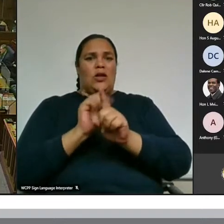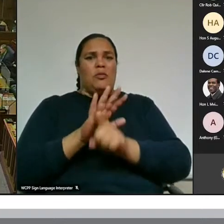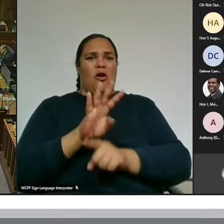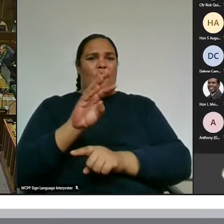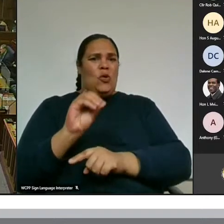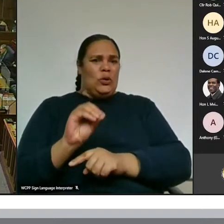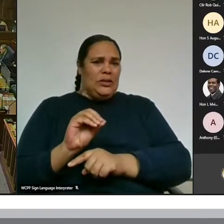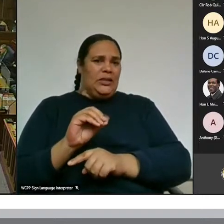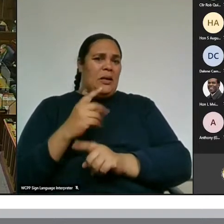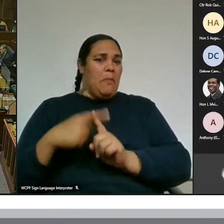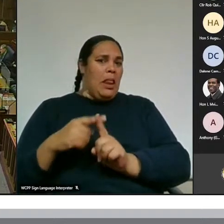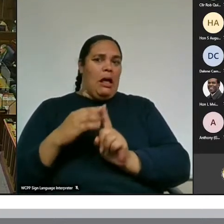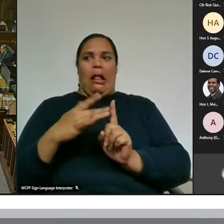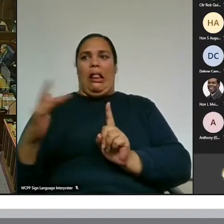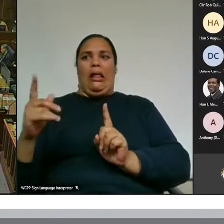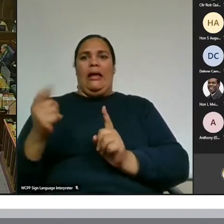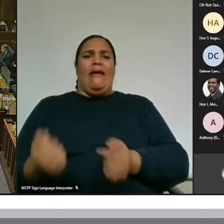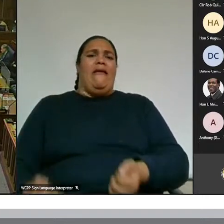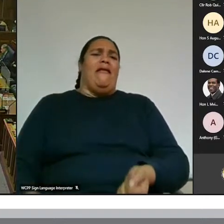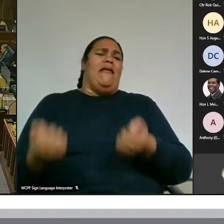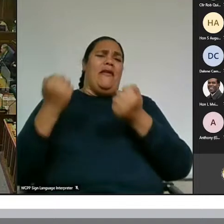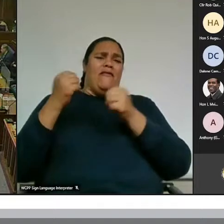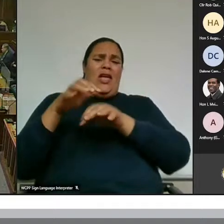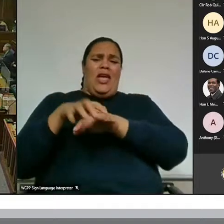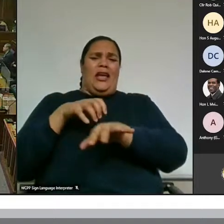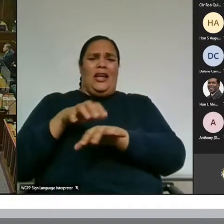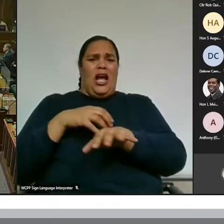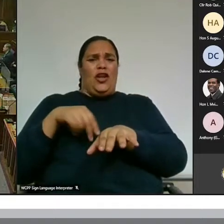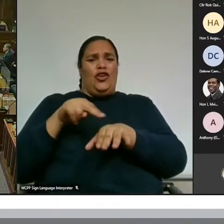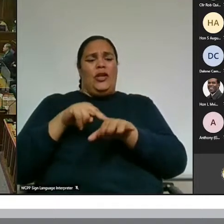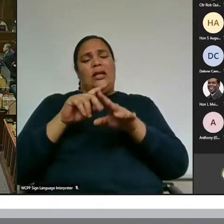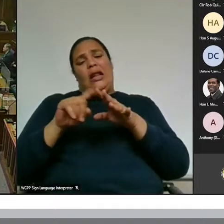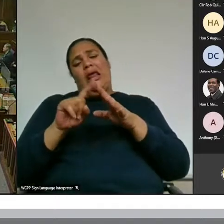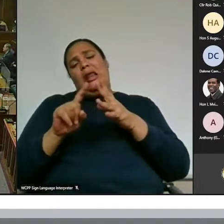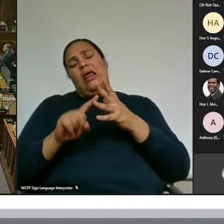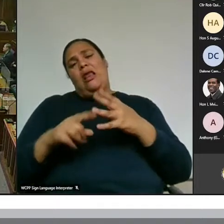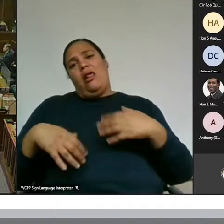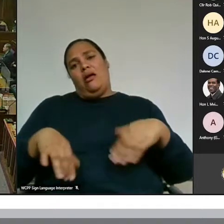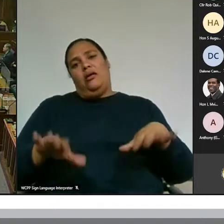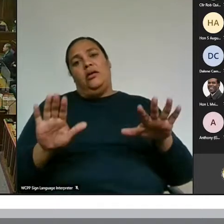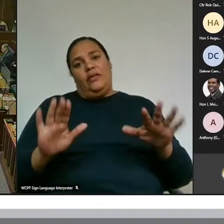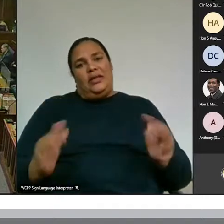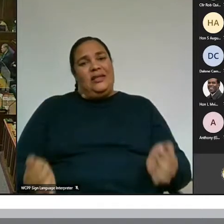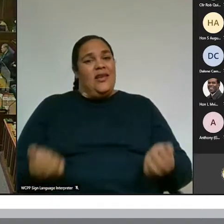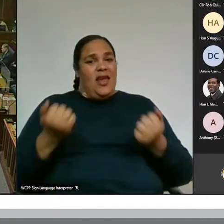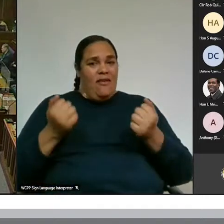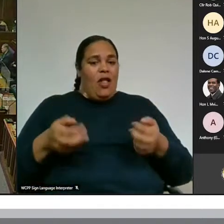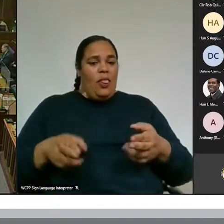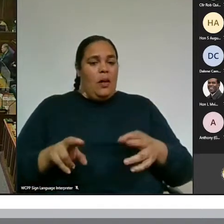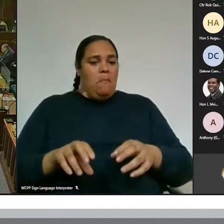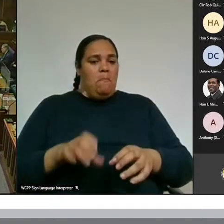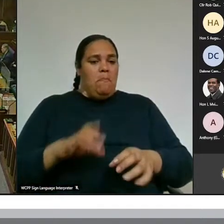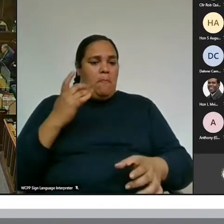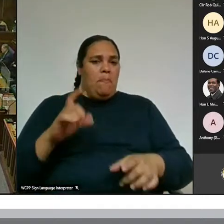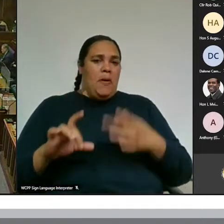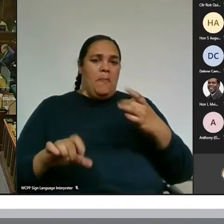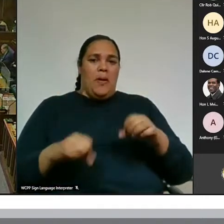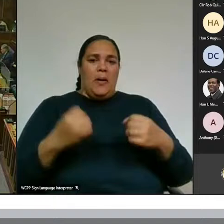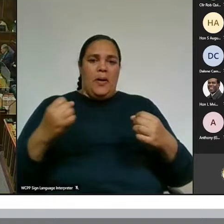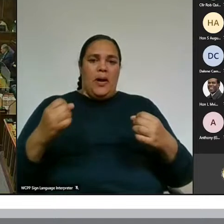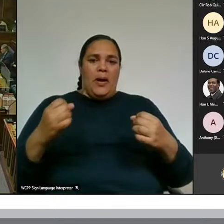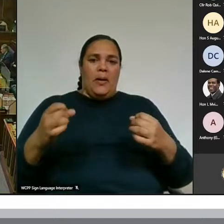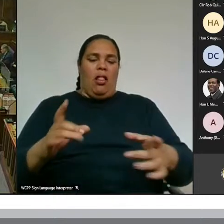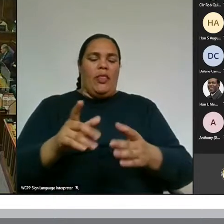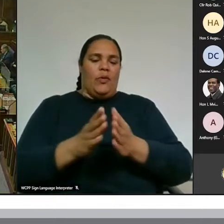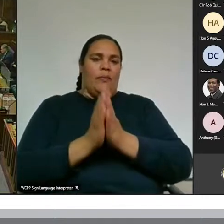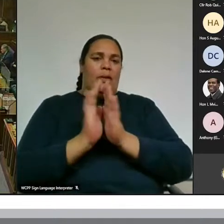40 plus ton trucks with the agricultural nature and all other activities. And I am pleading to